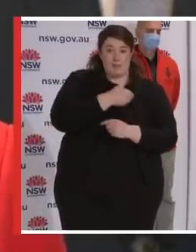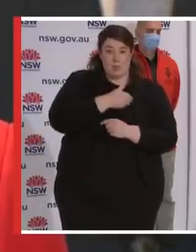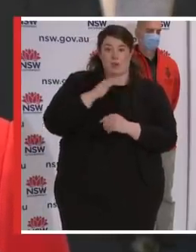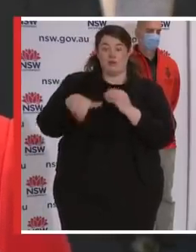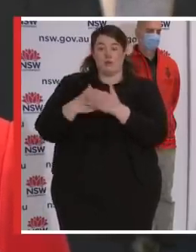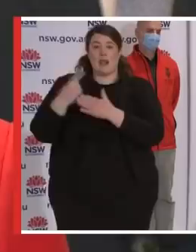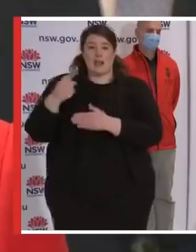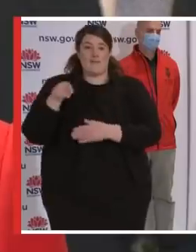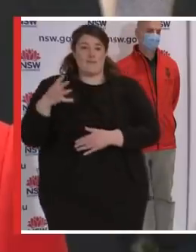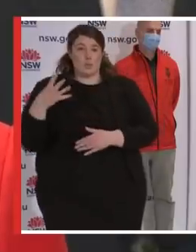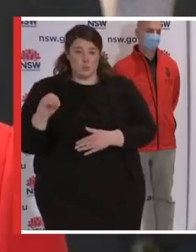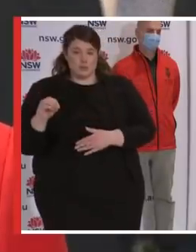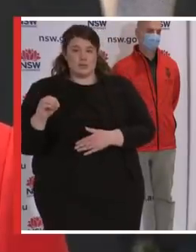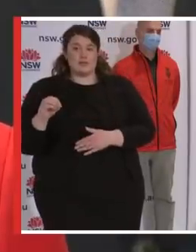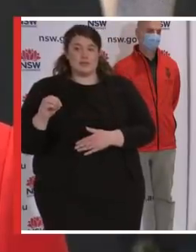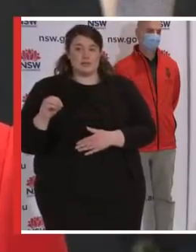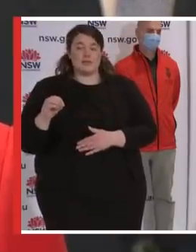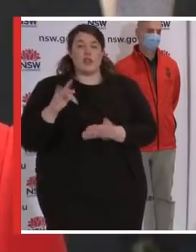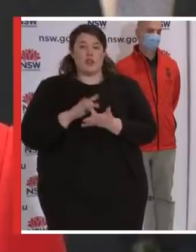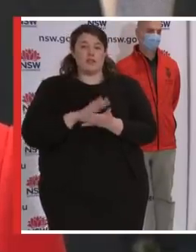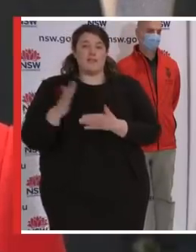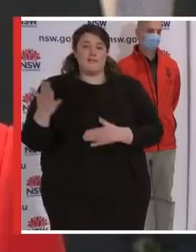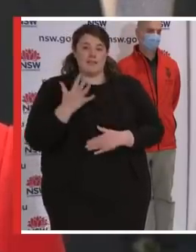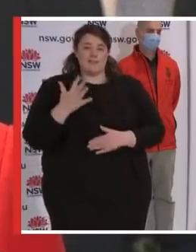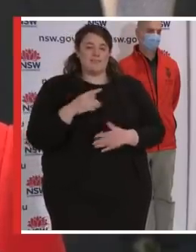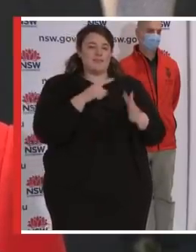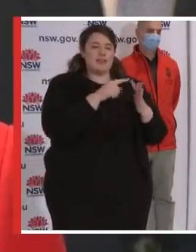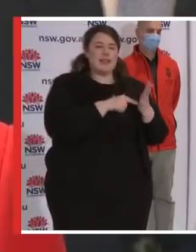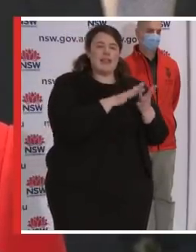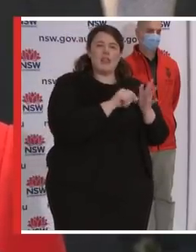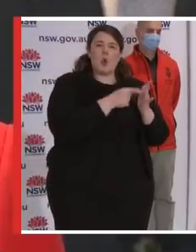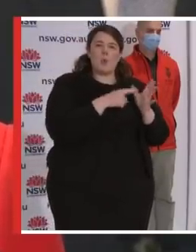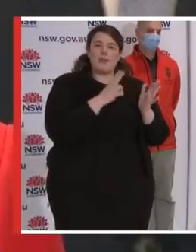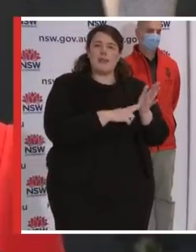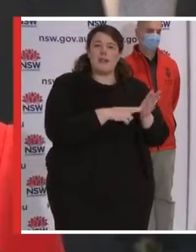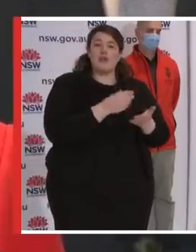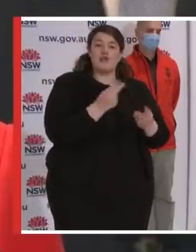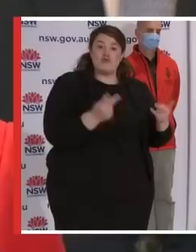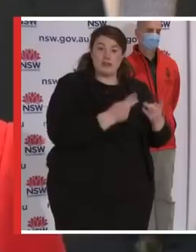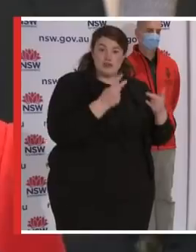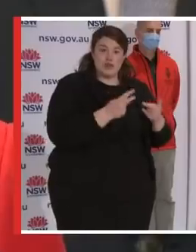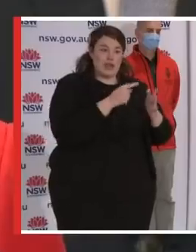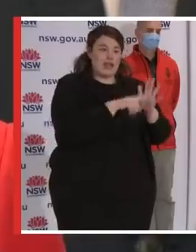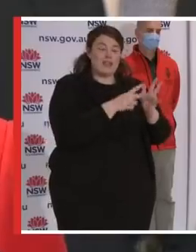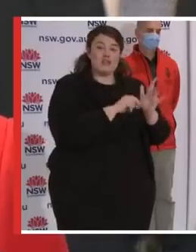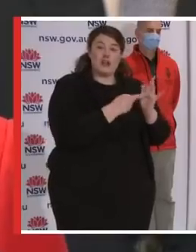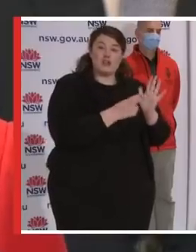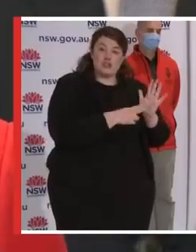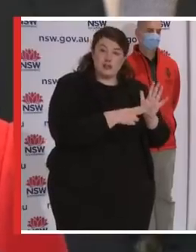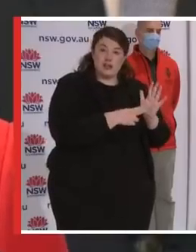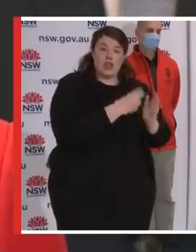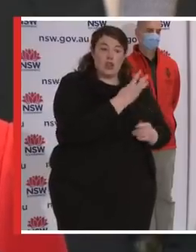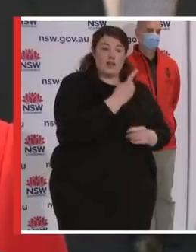11:40 a.m. And the Habesha Ethiopian Restaurant, The Junction, at any time on Friday the 31st of July